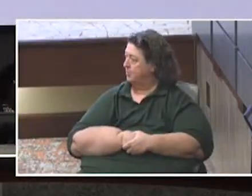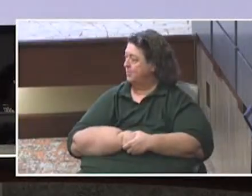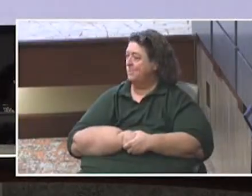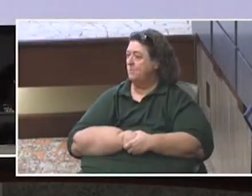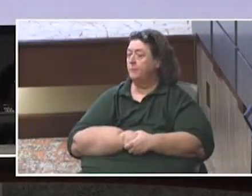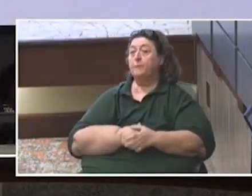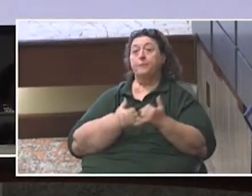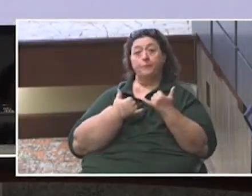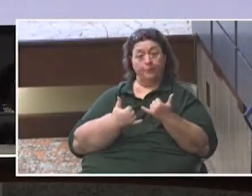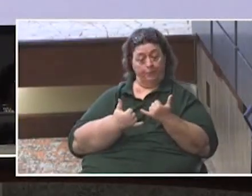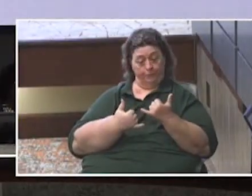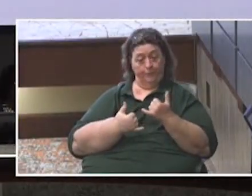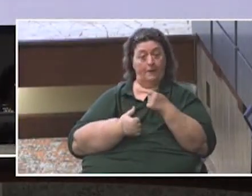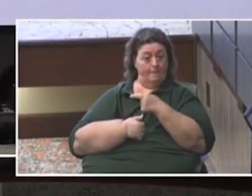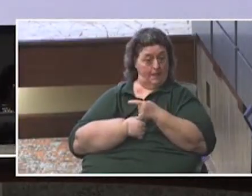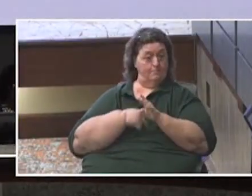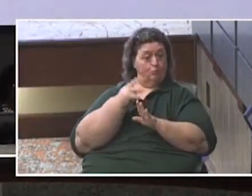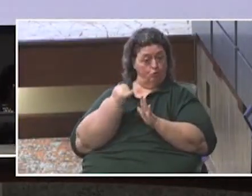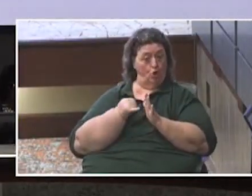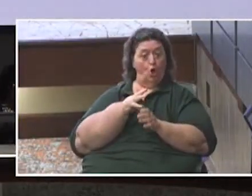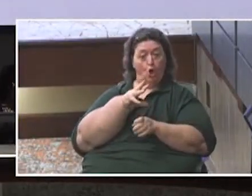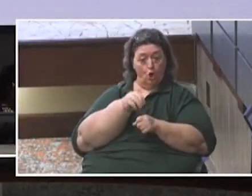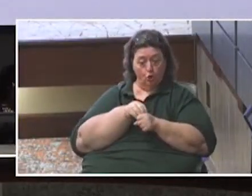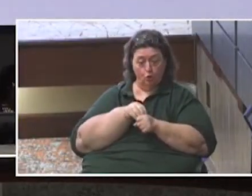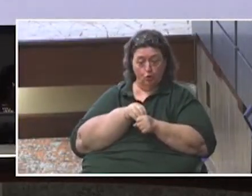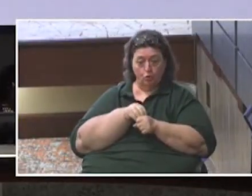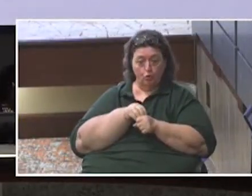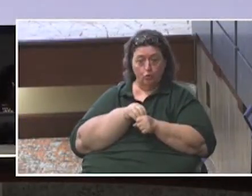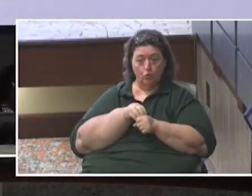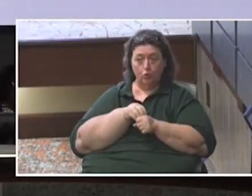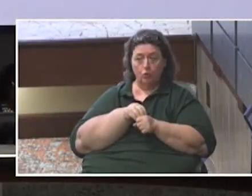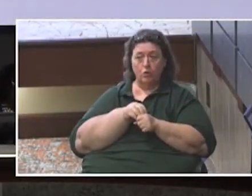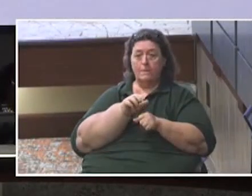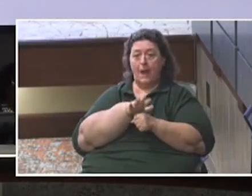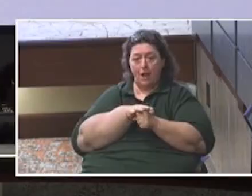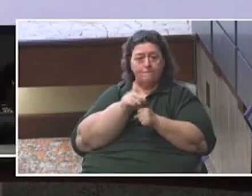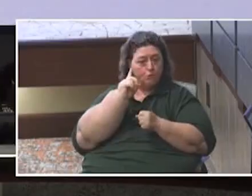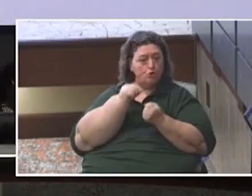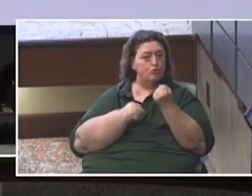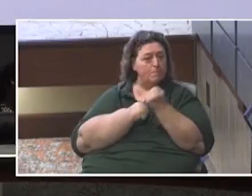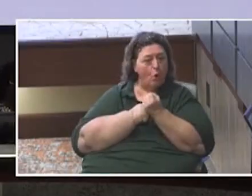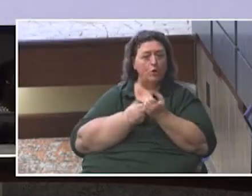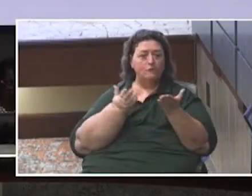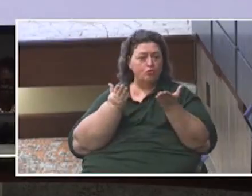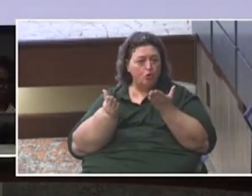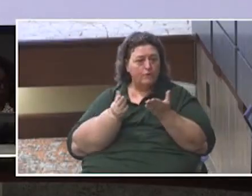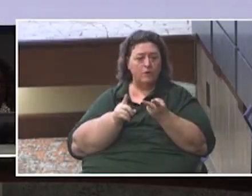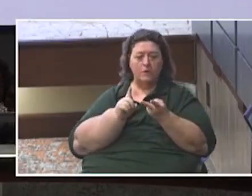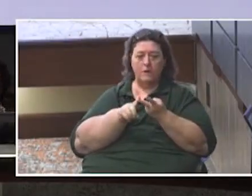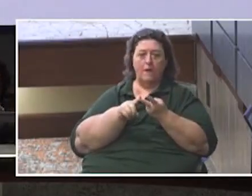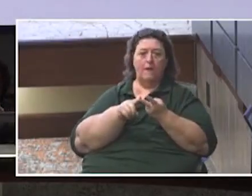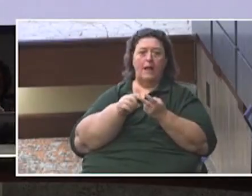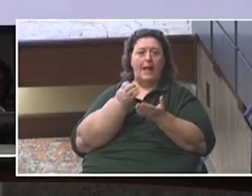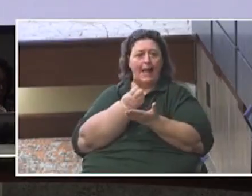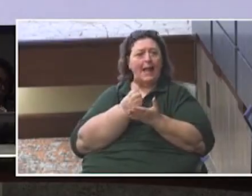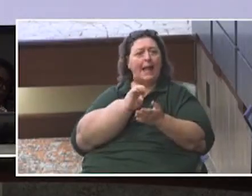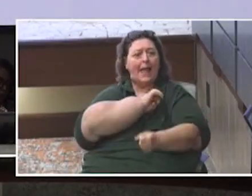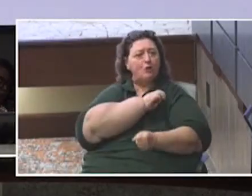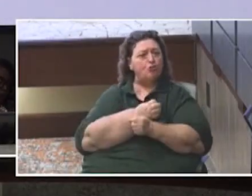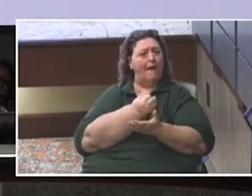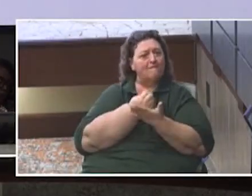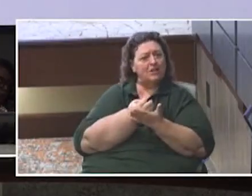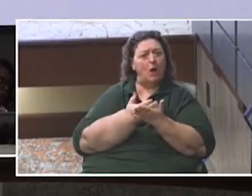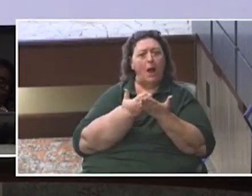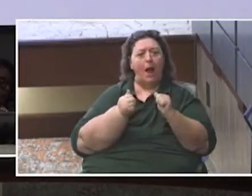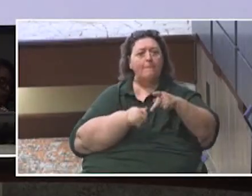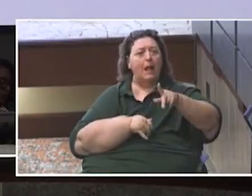Now, amenities within this project include area for supportive services, energy efficient appliances, as well